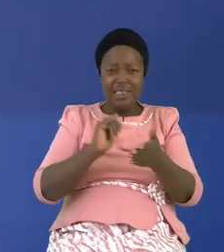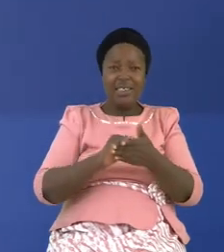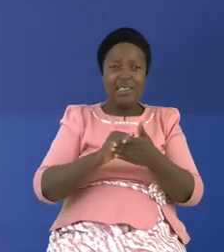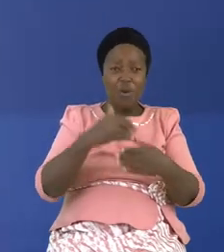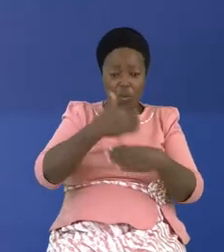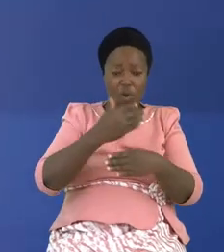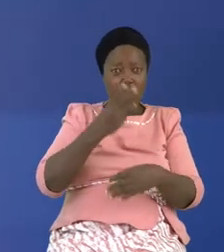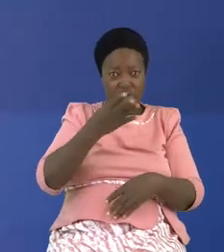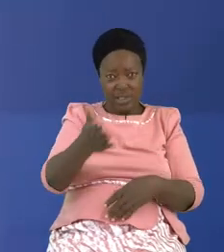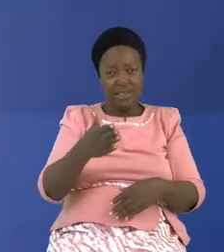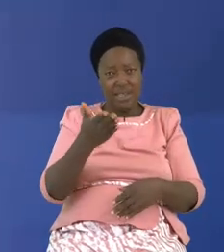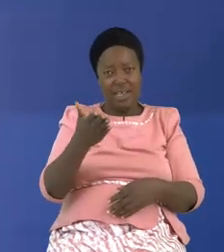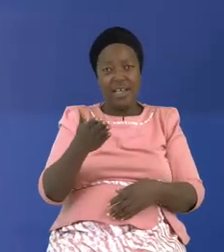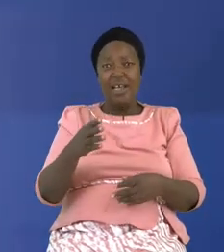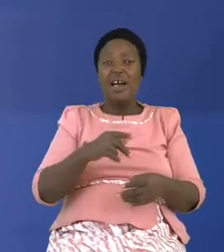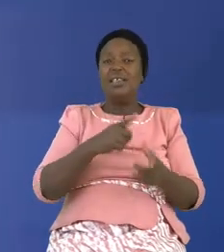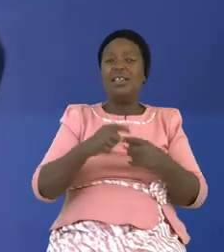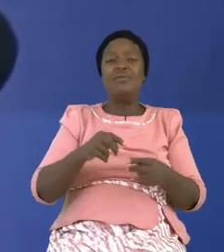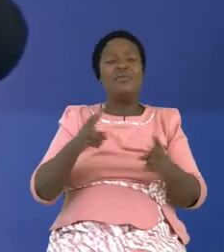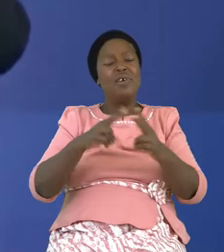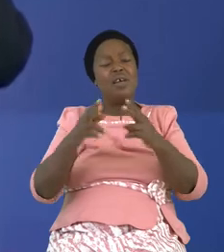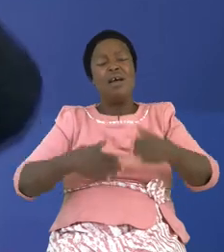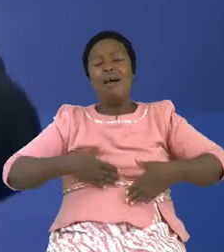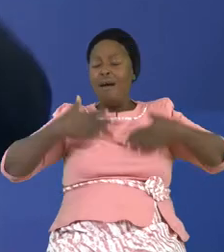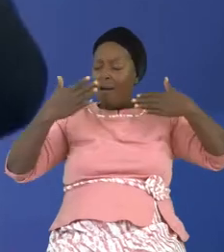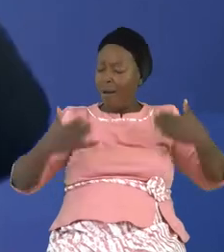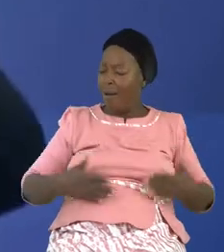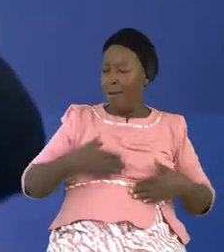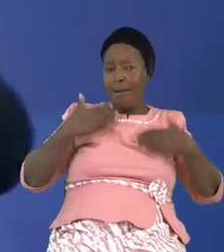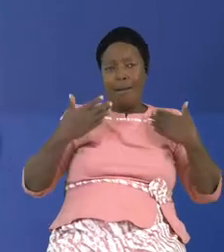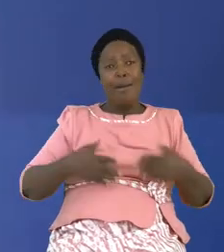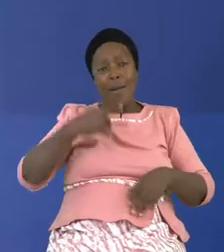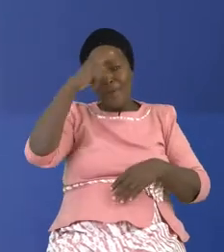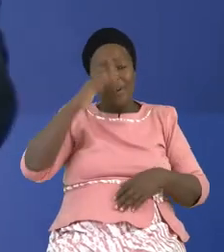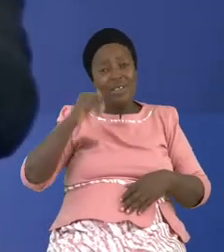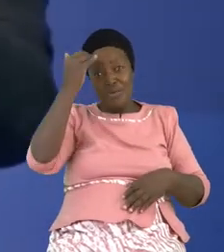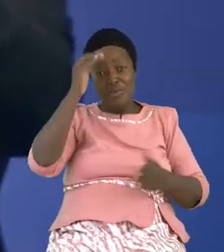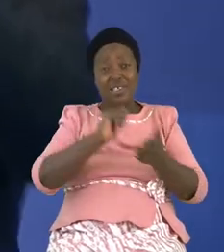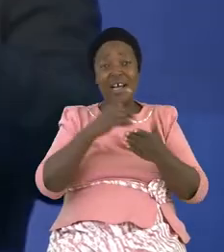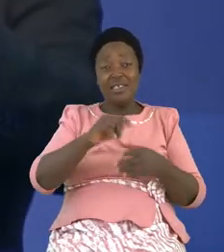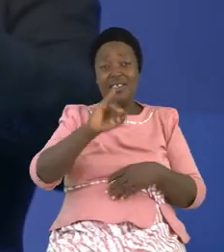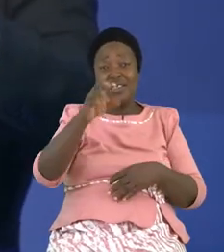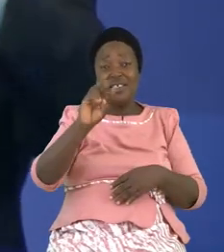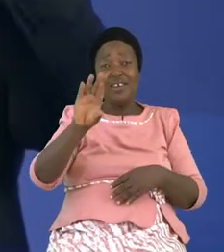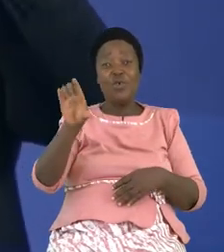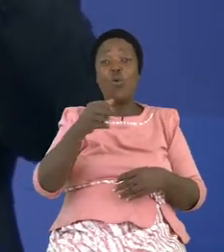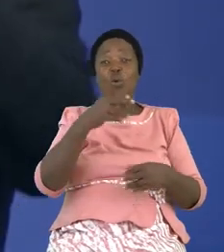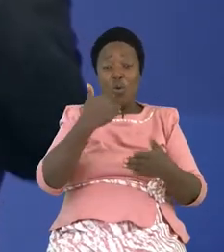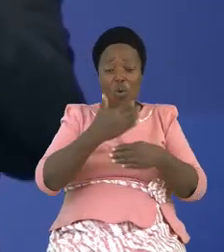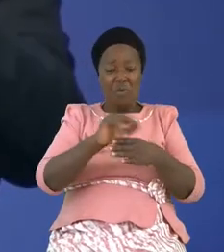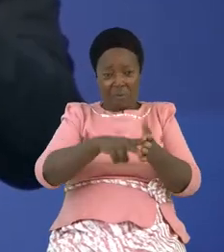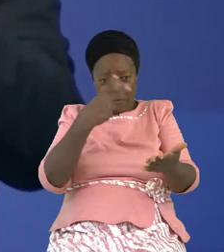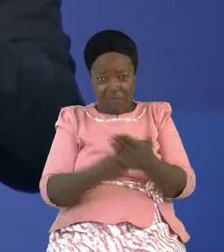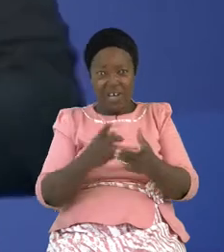And they were so happy they knew the Jericho walls would fall. and they shouted and they were